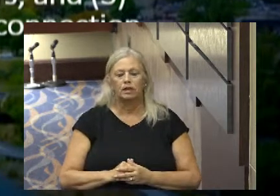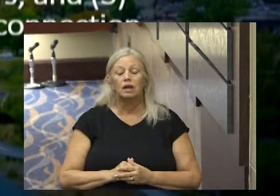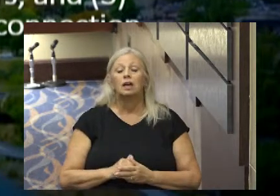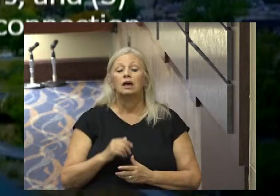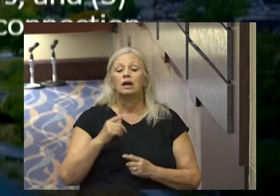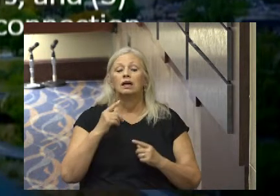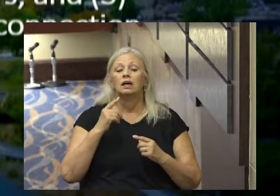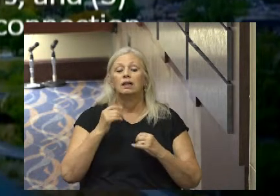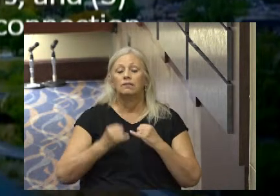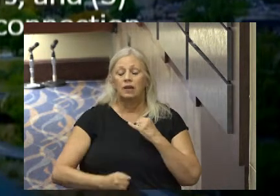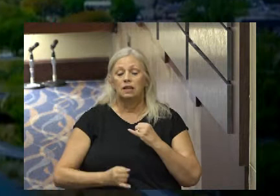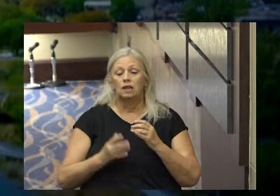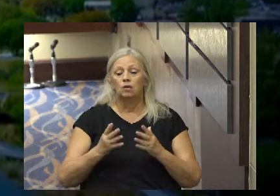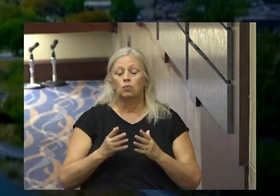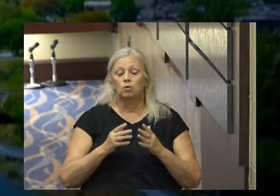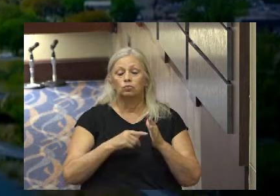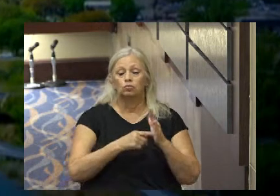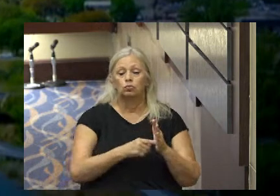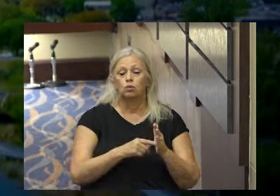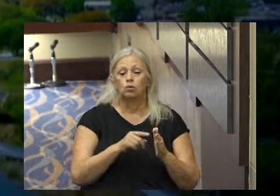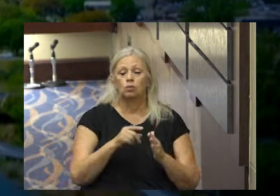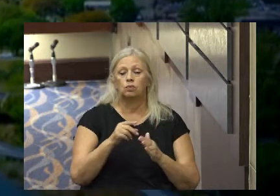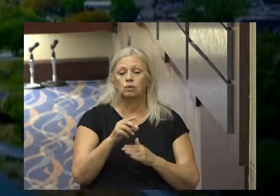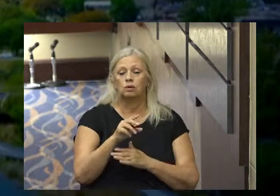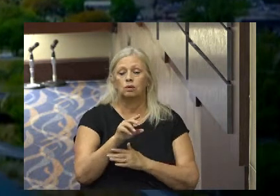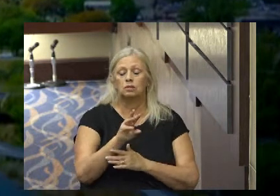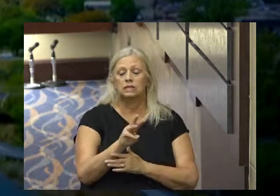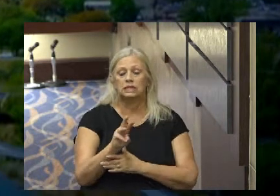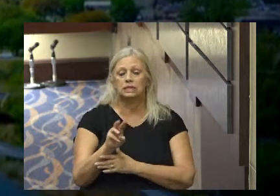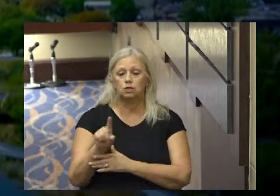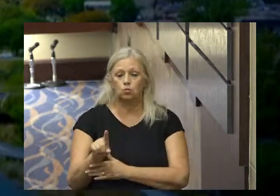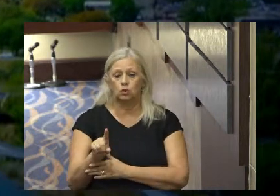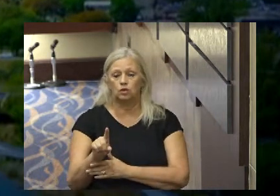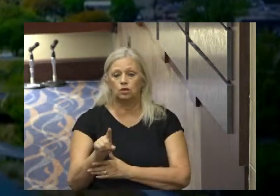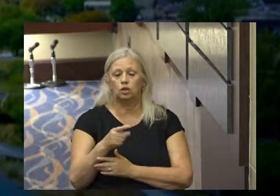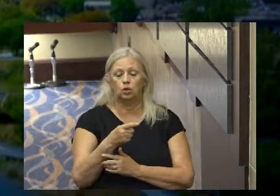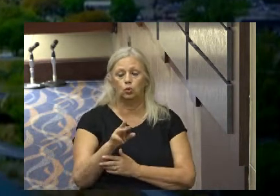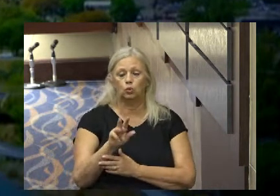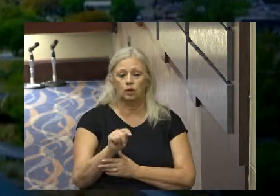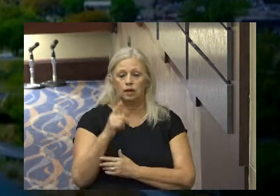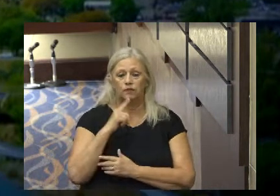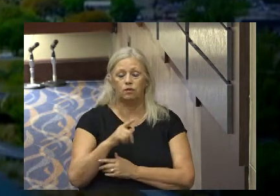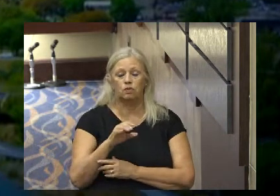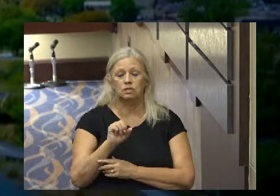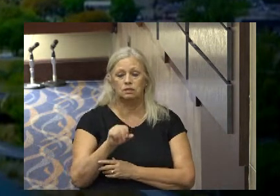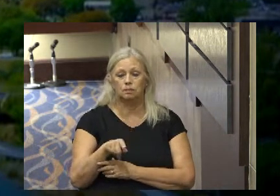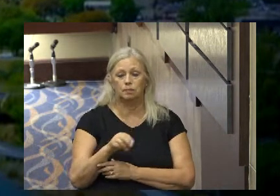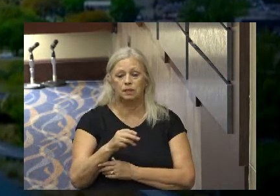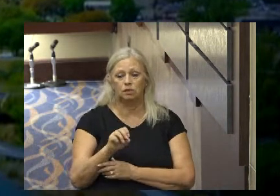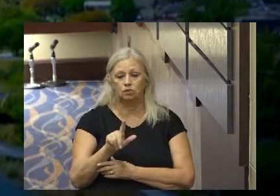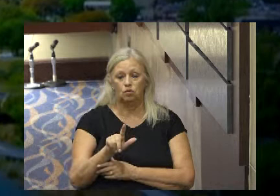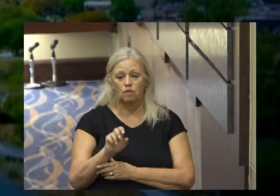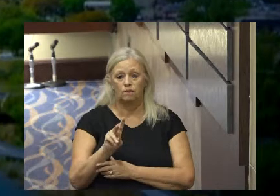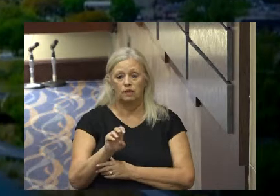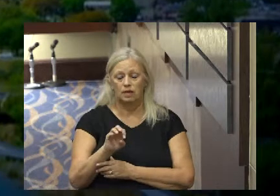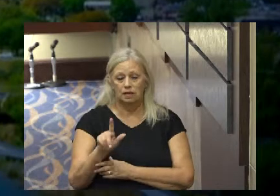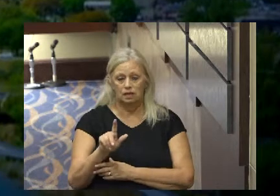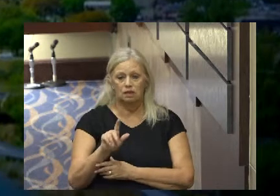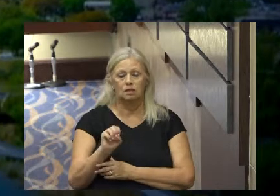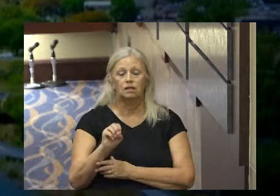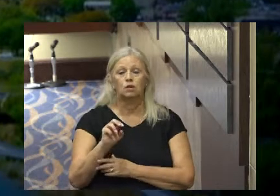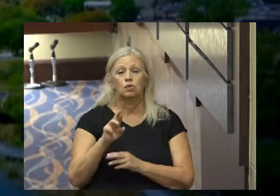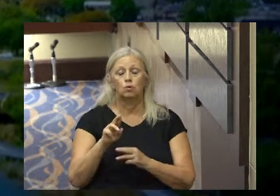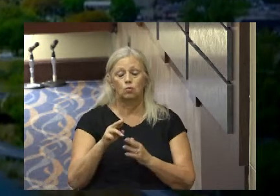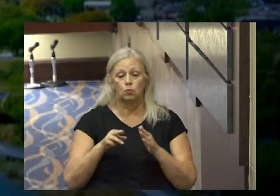wanted to highlight Resolution 661, which is a grant application for the Spiegelville Road Bridge project. This is a bridge, if you've